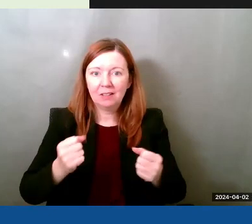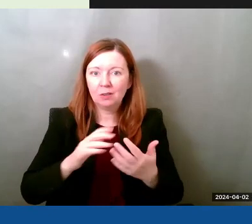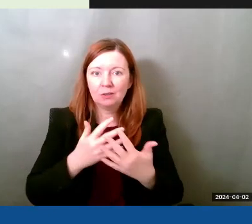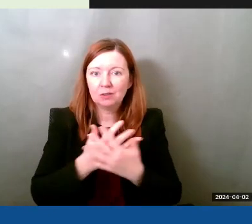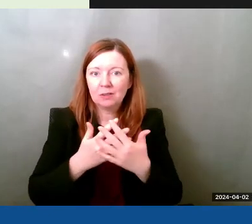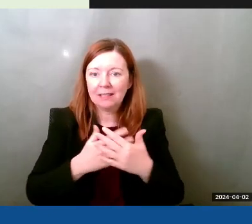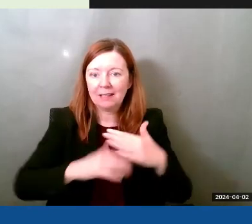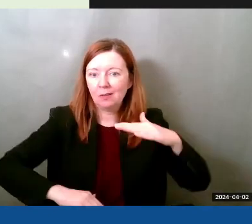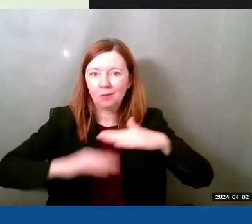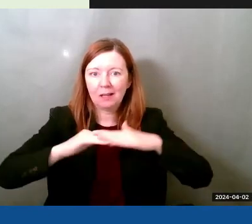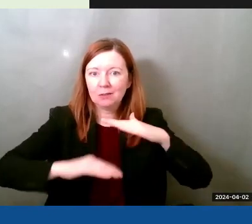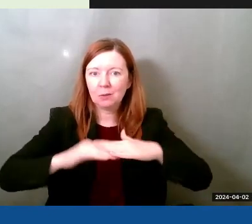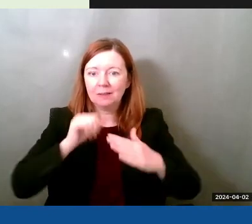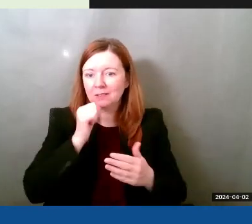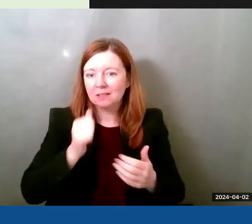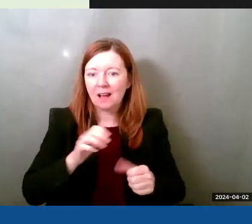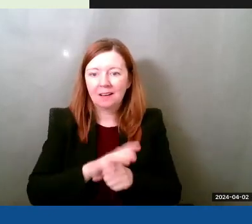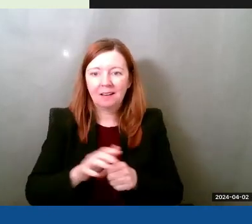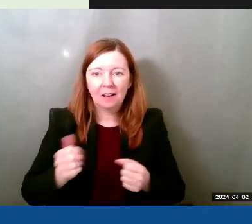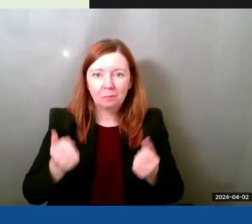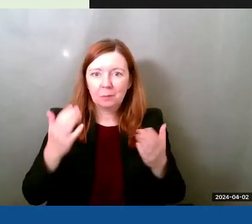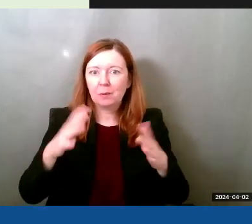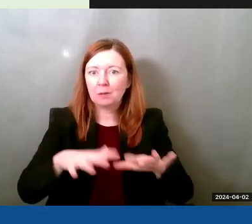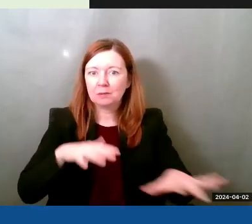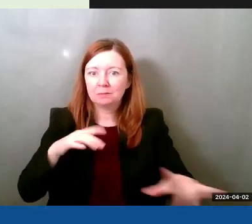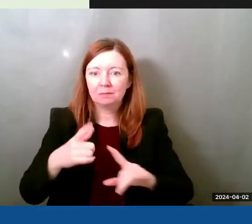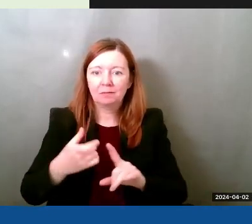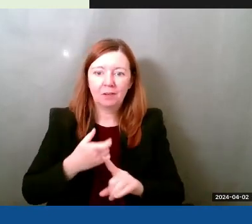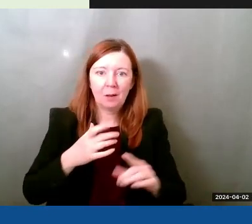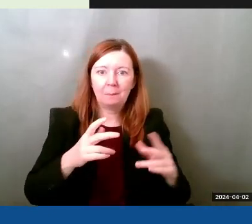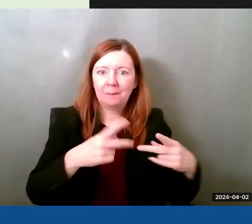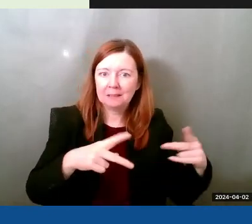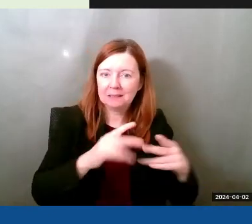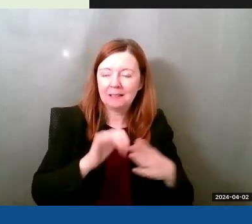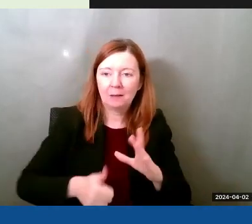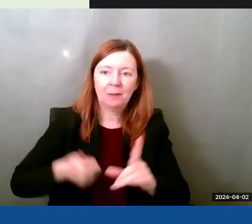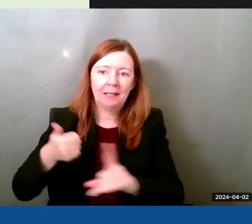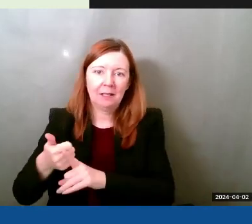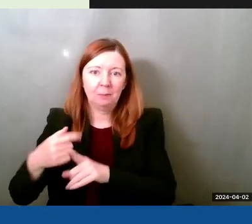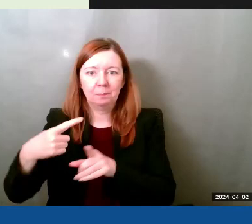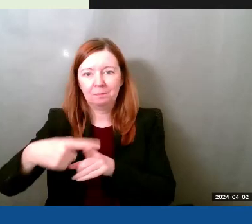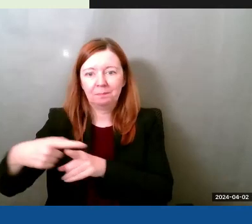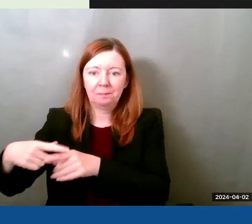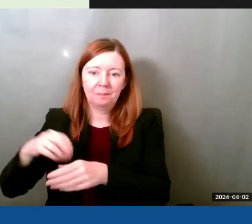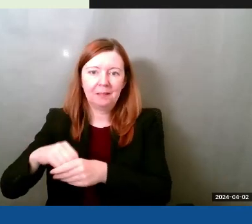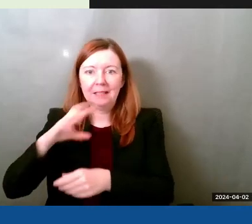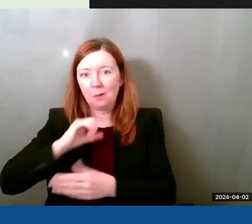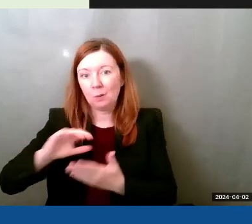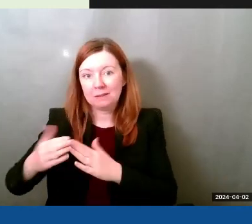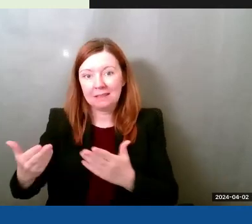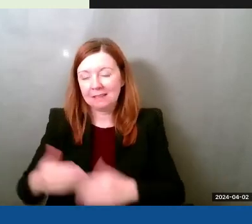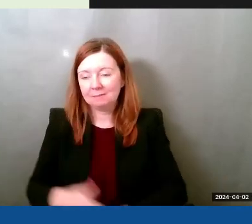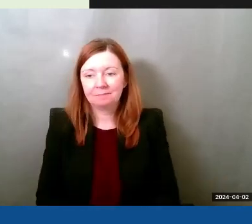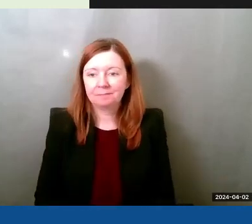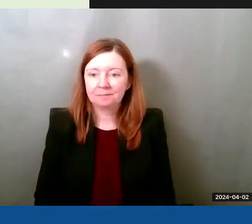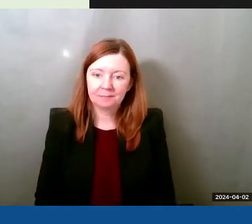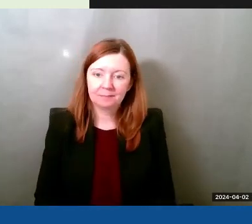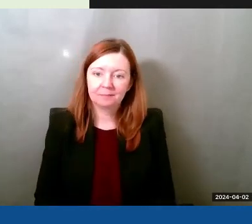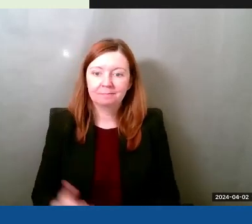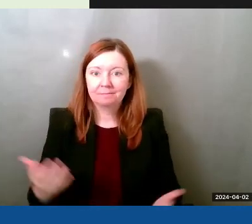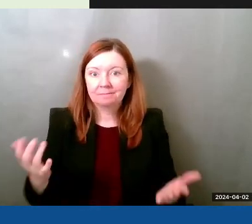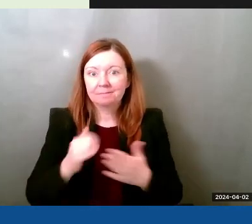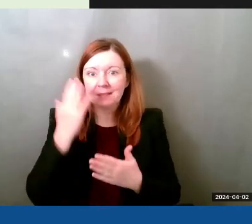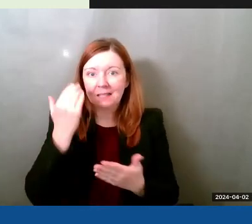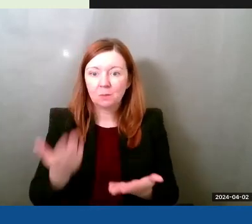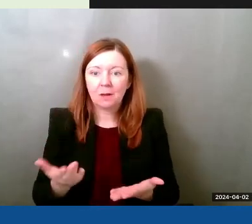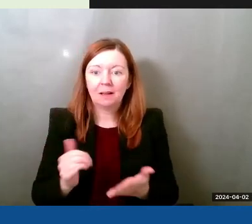So there's just not enough proposed traffic generated by our site that would impact those intersections to include those in the analysis. So that's